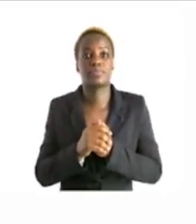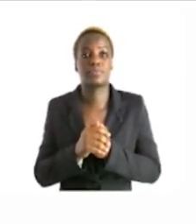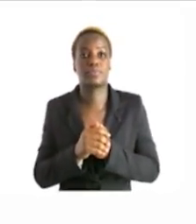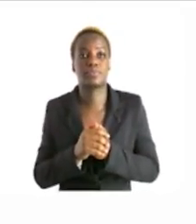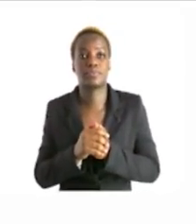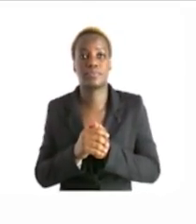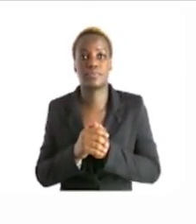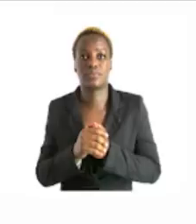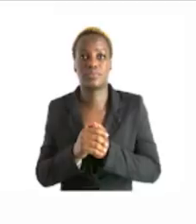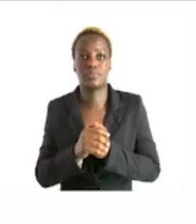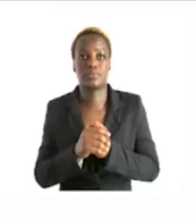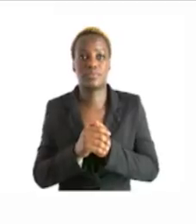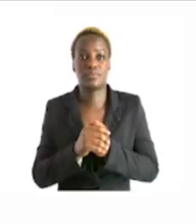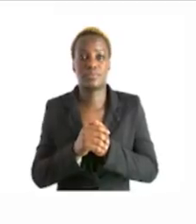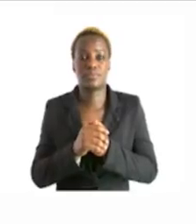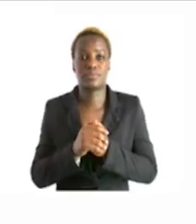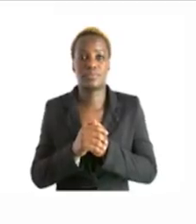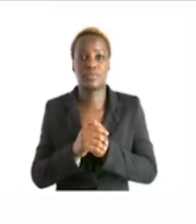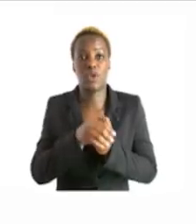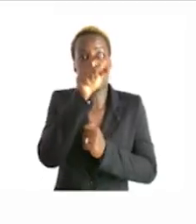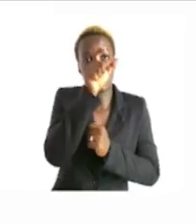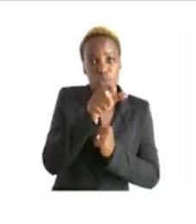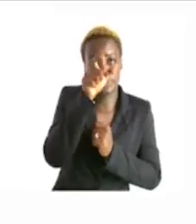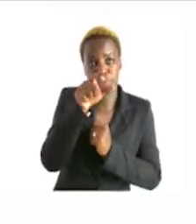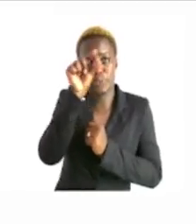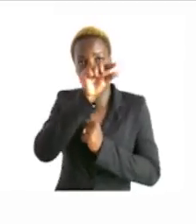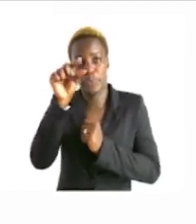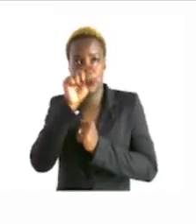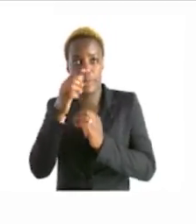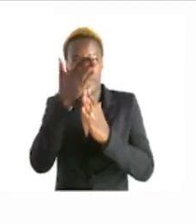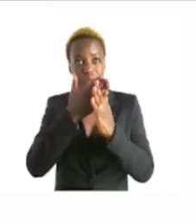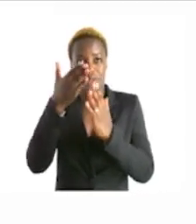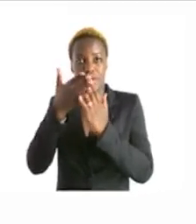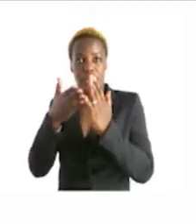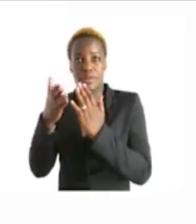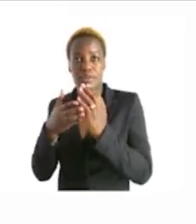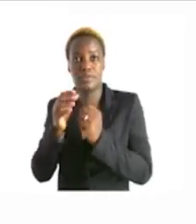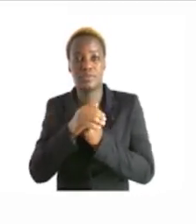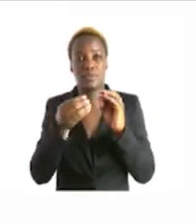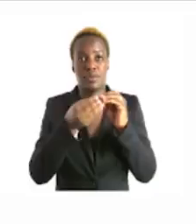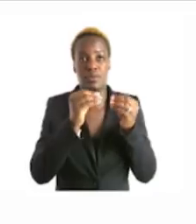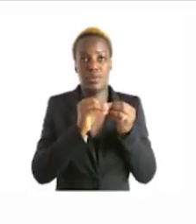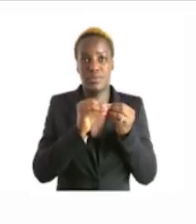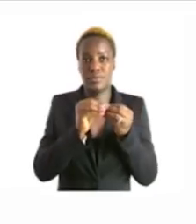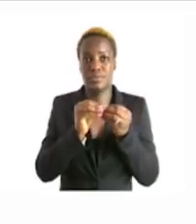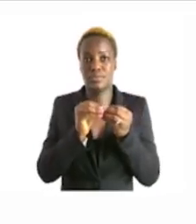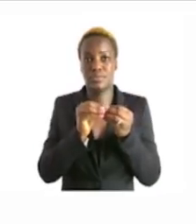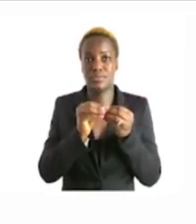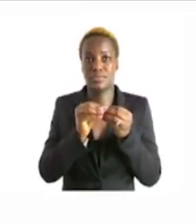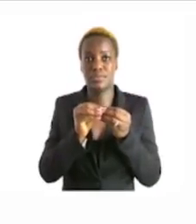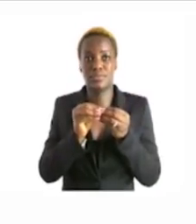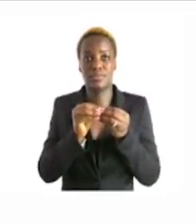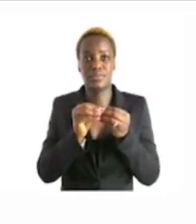and so we are going to divide these words also in the syllables for example number one monster